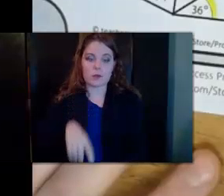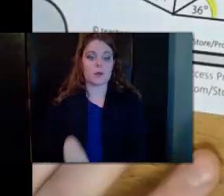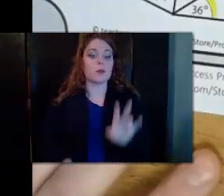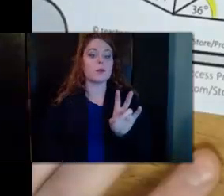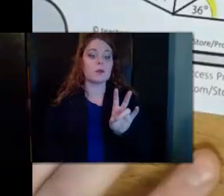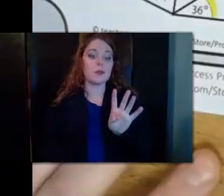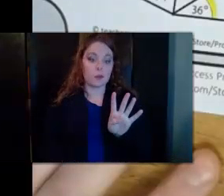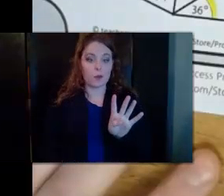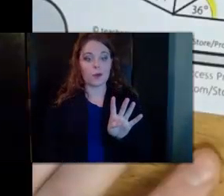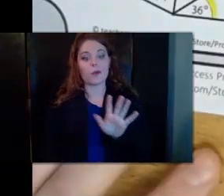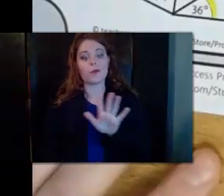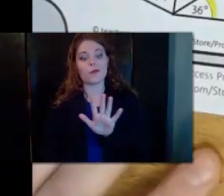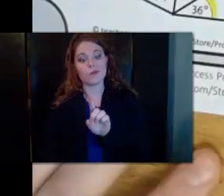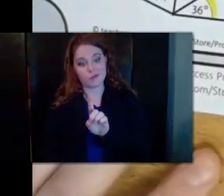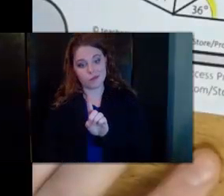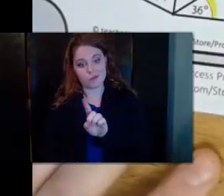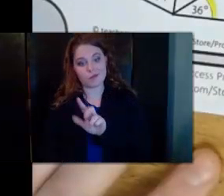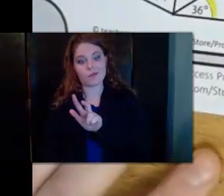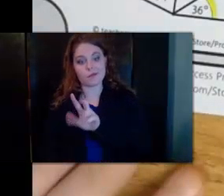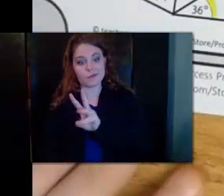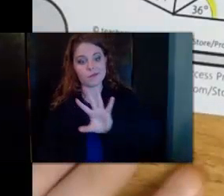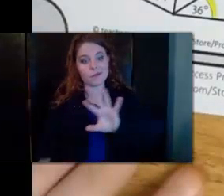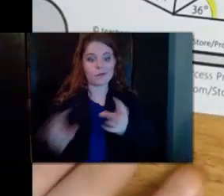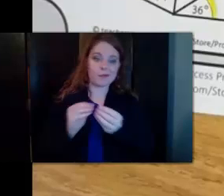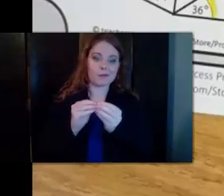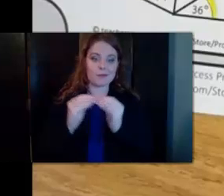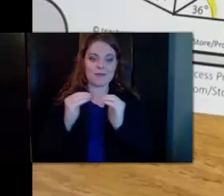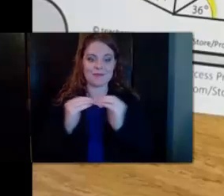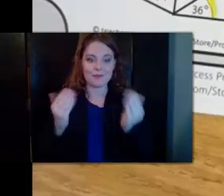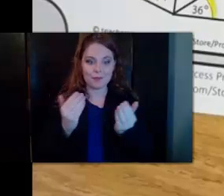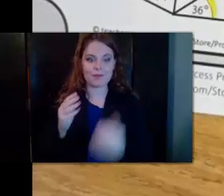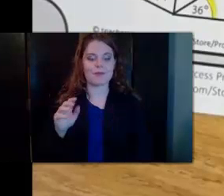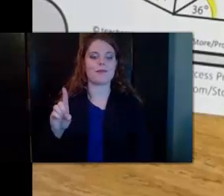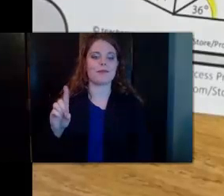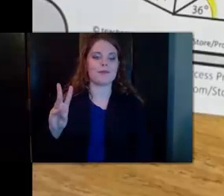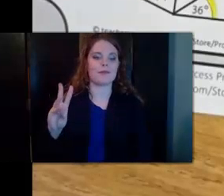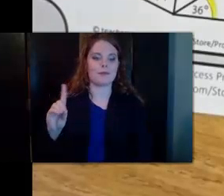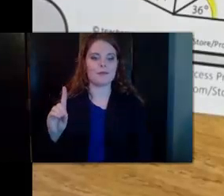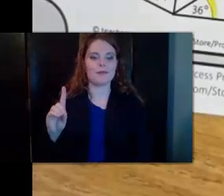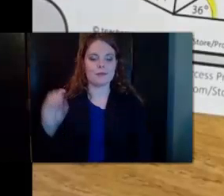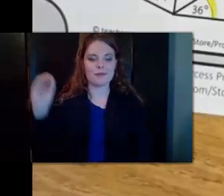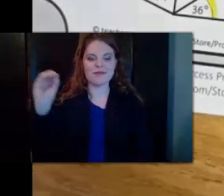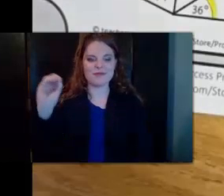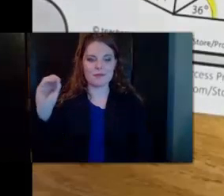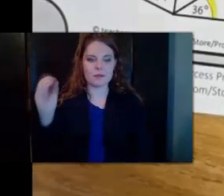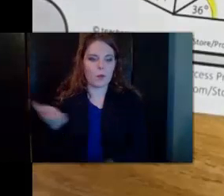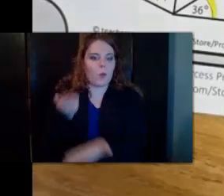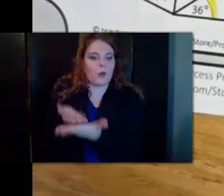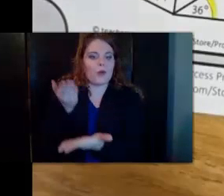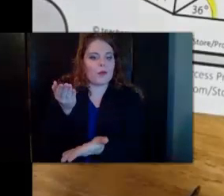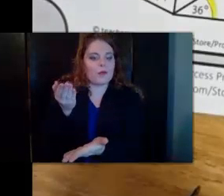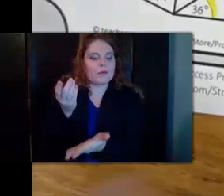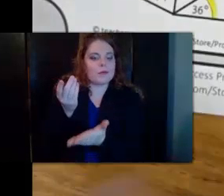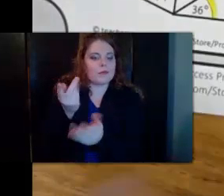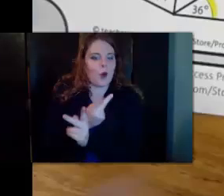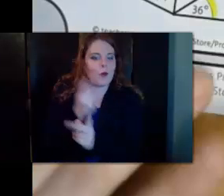74, 51, and 36, it gives me 161 degrees, which proves that I did my